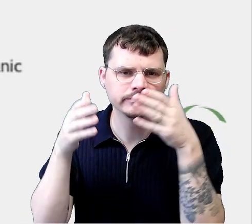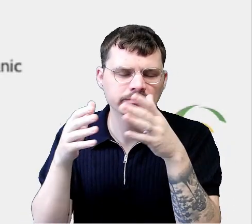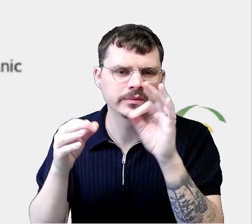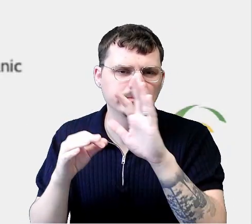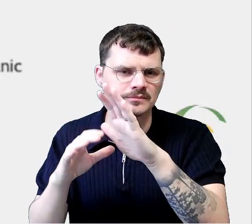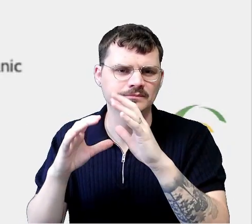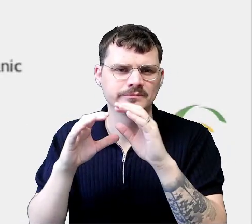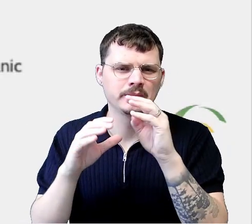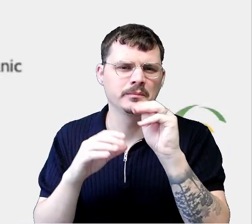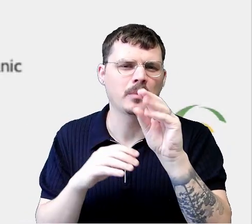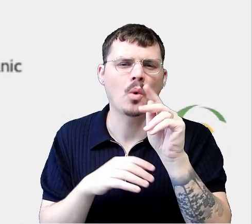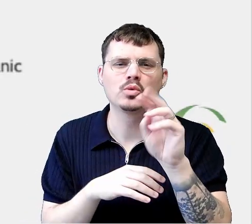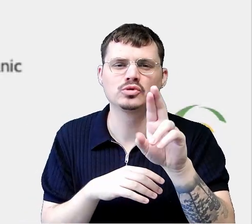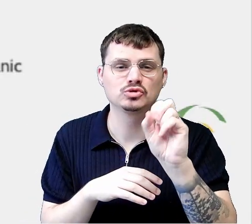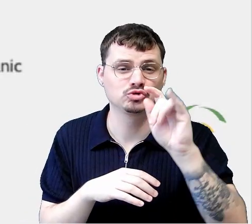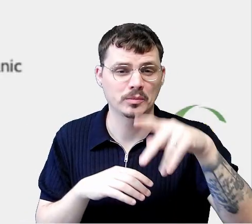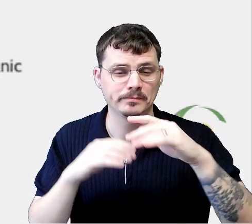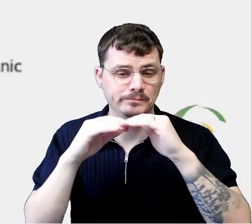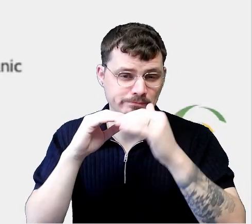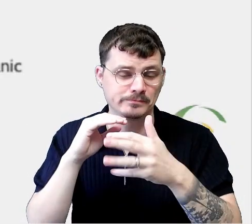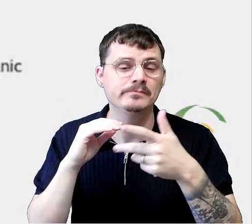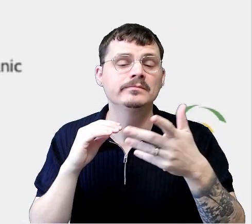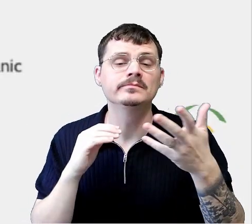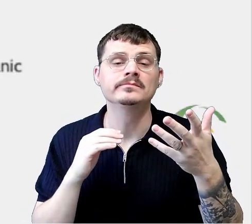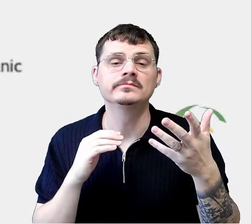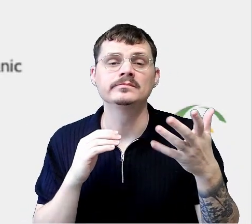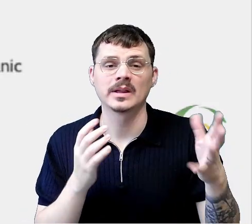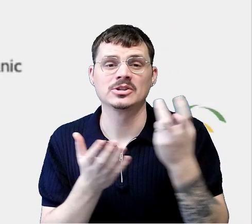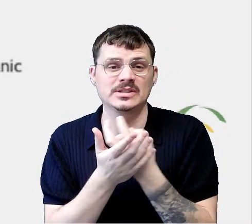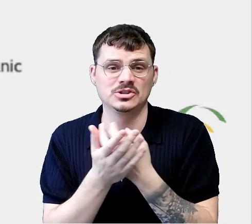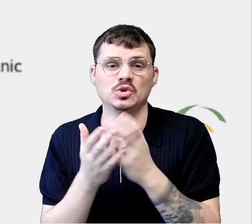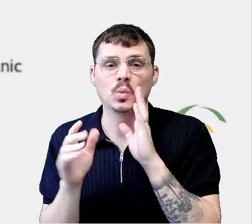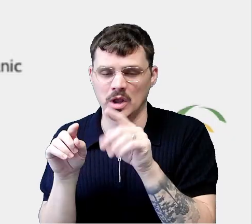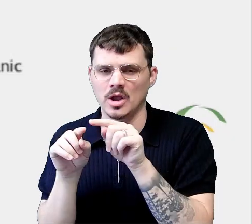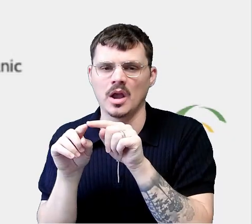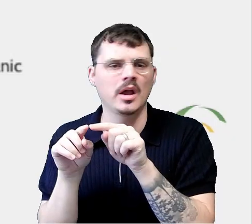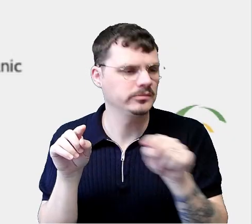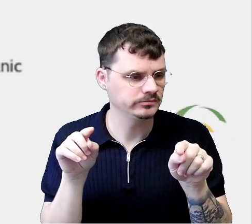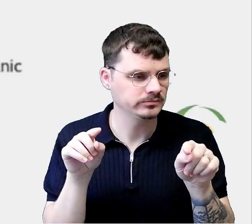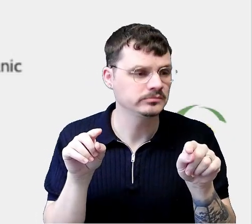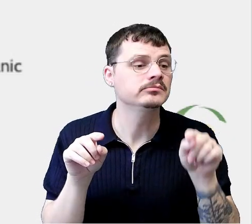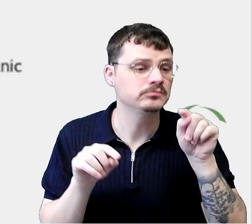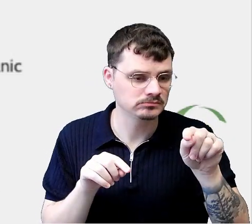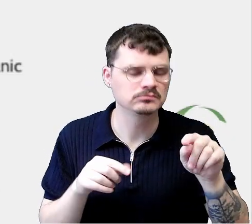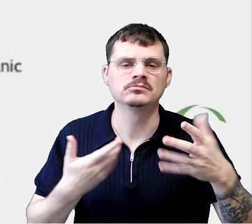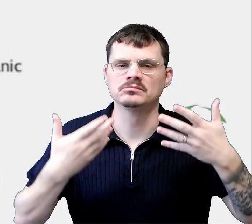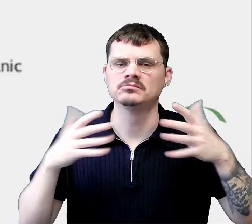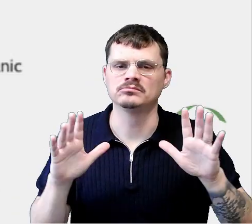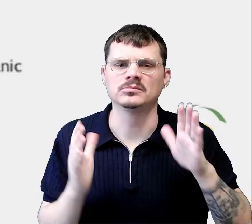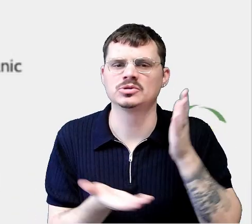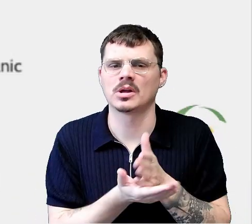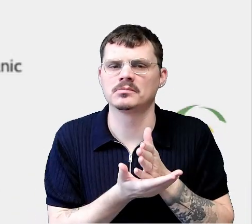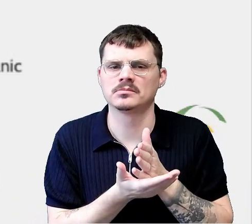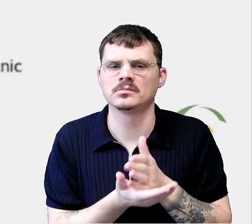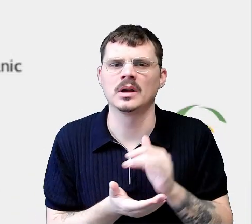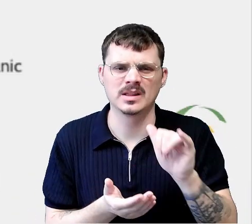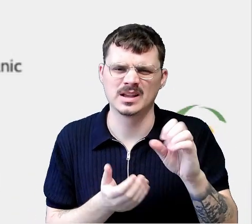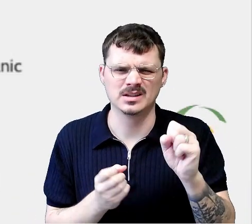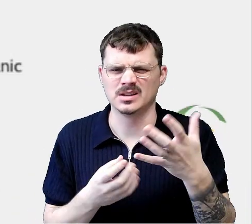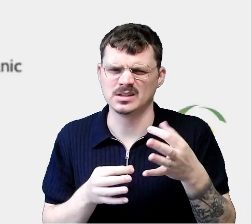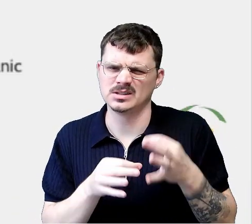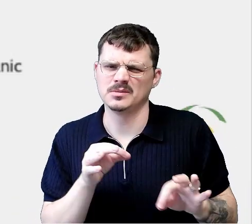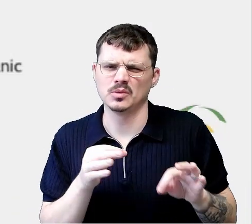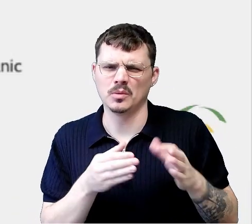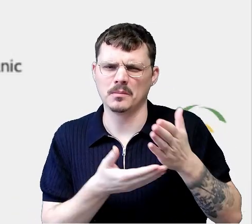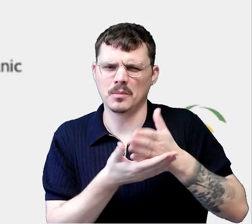strip and their seizure is this, and then it stops. That's could be a simple